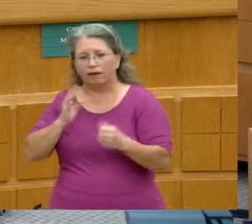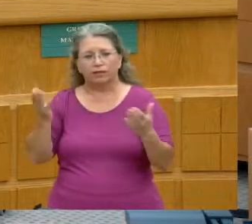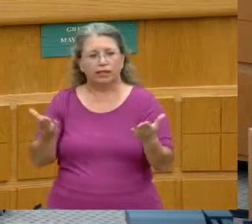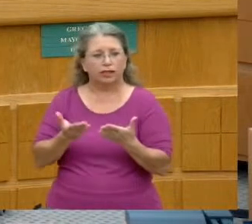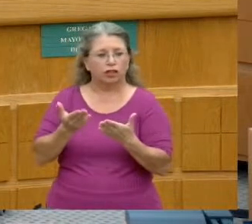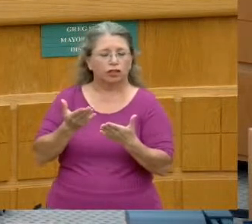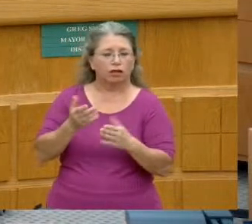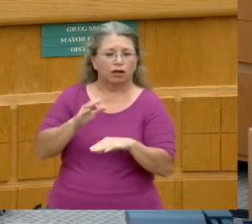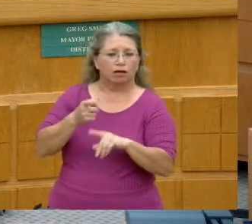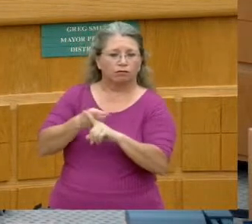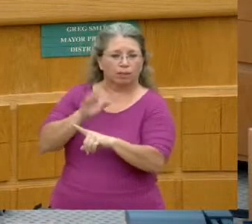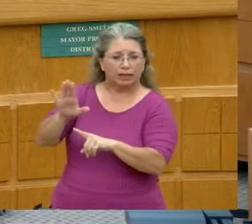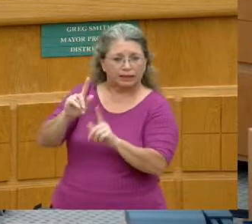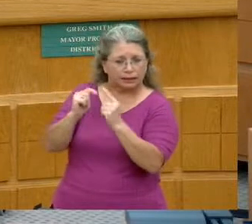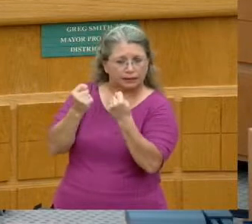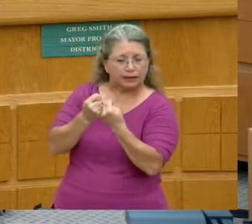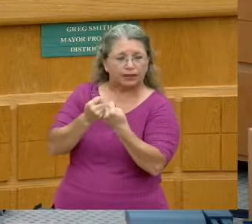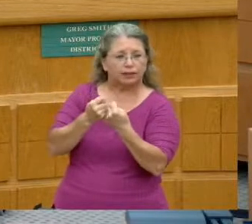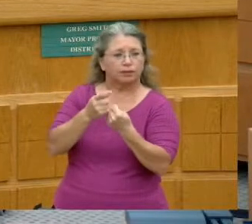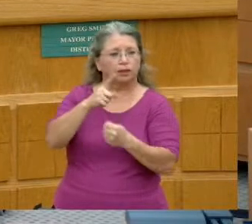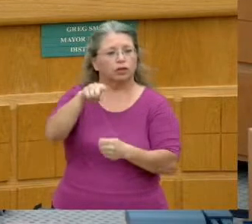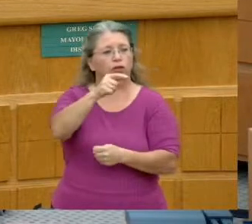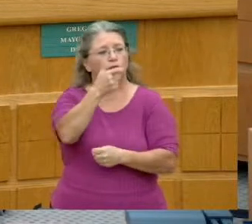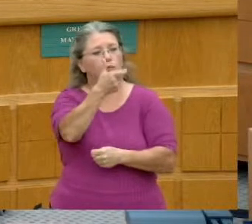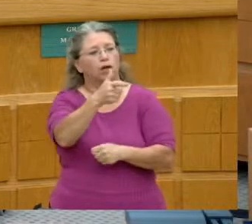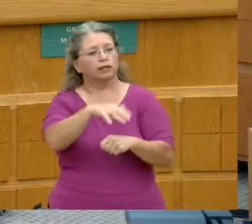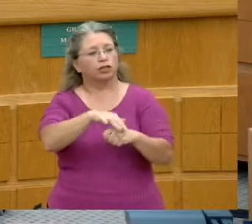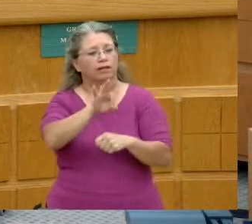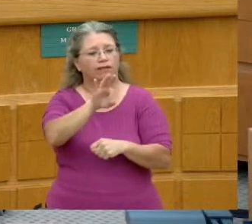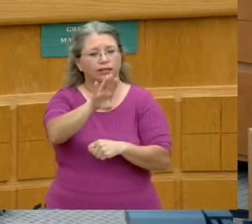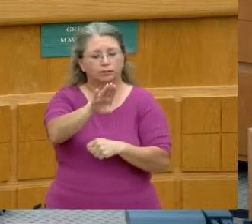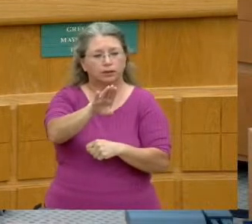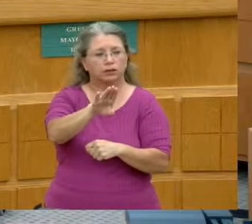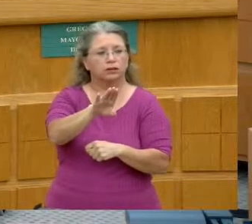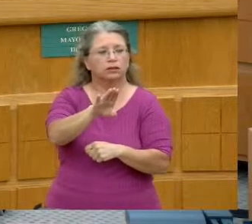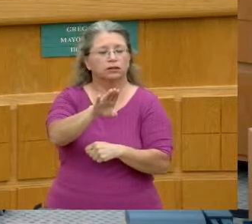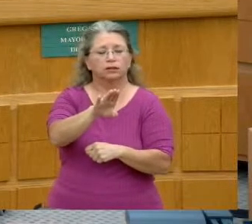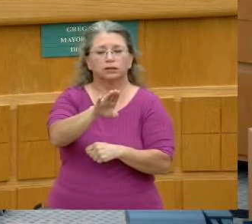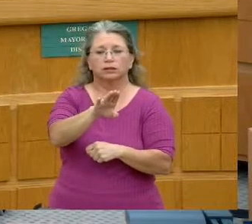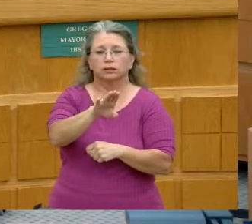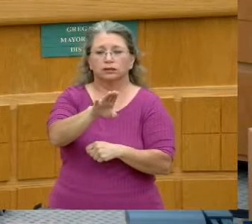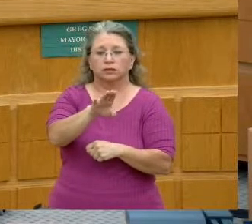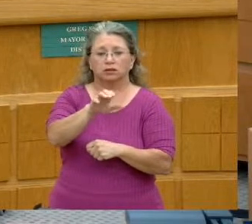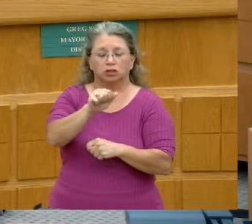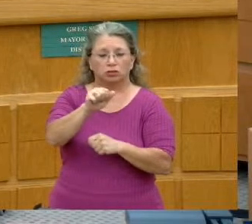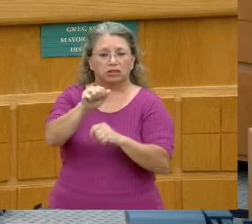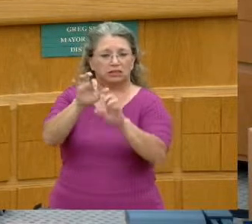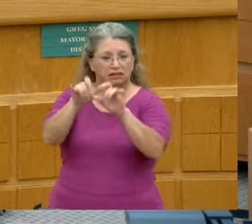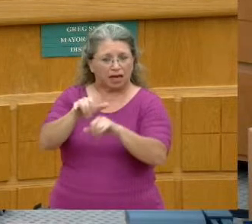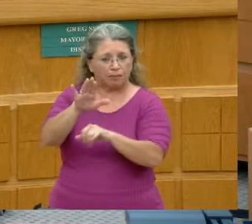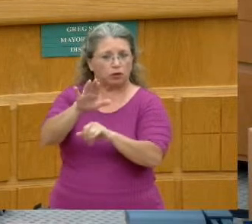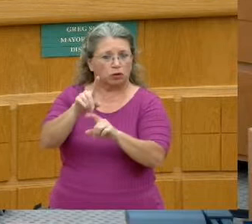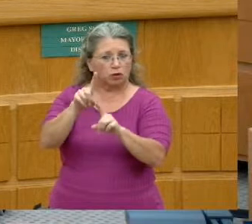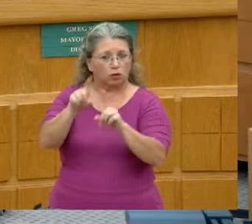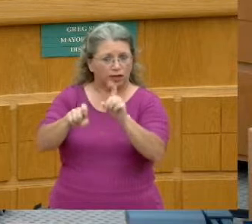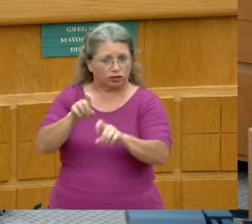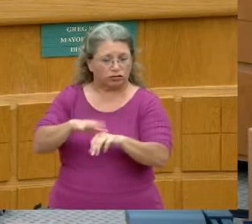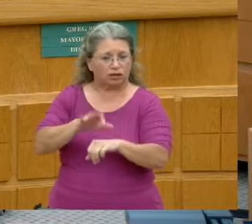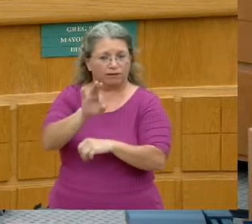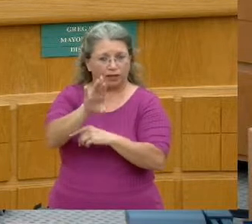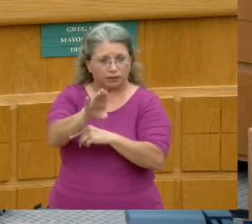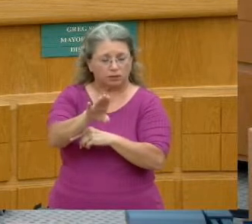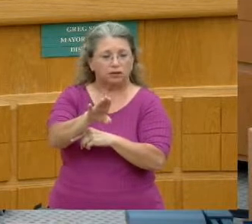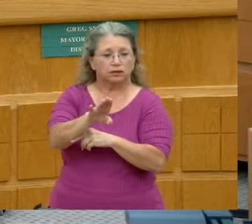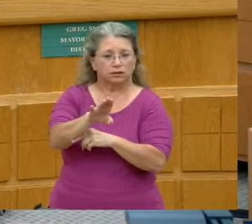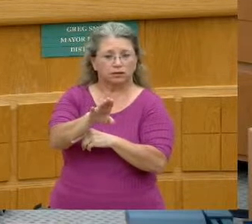the community who watch on Facebook note in questions, type in questions, they're tracking them. And at the end of Dr.